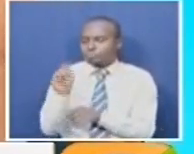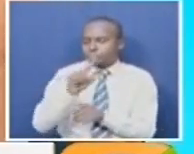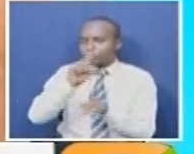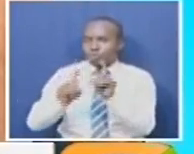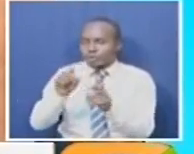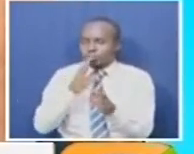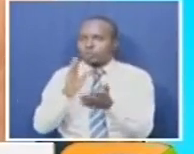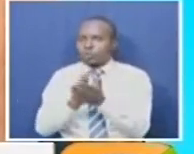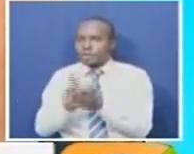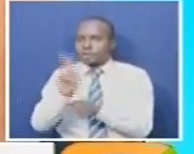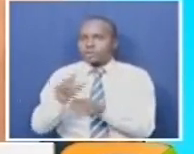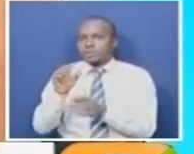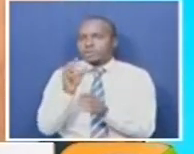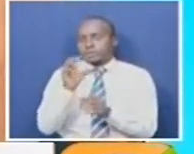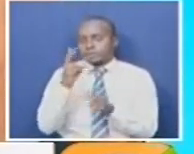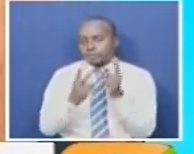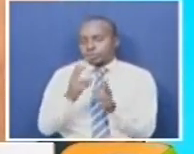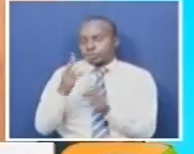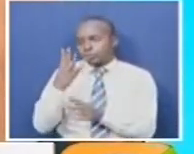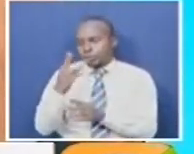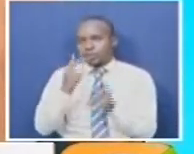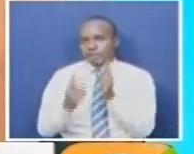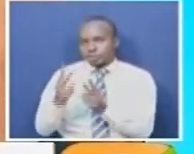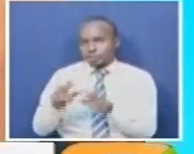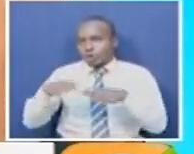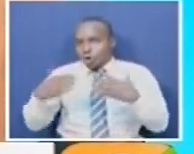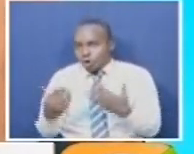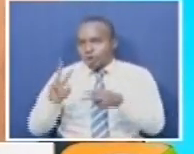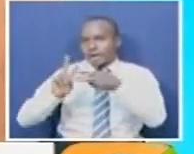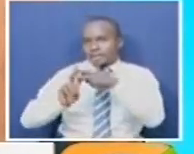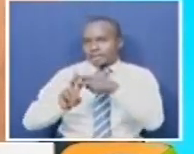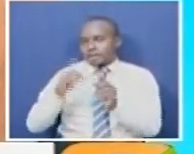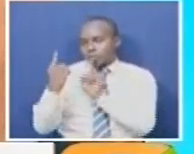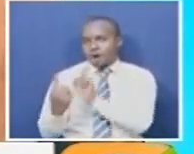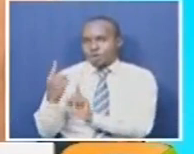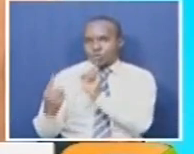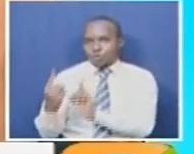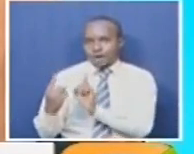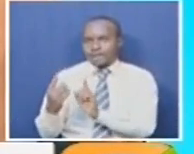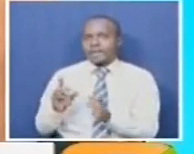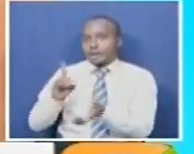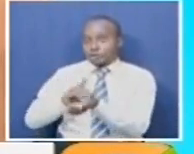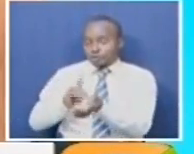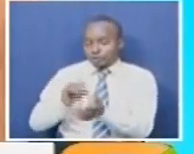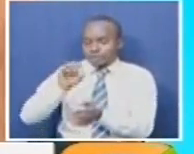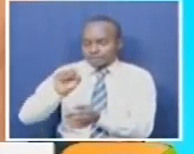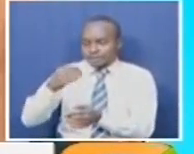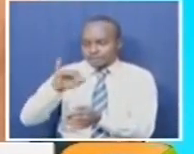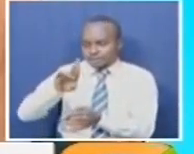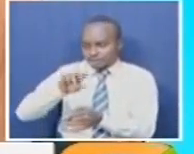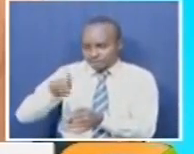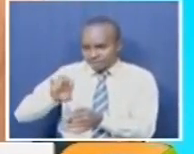your comments, using SMS number 22422 or using the hashtag #1on1. Now, Dr. Kizzie Shako is a